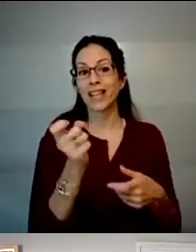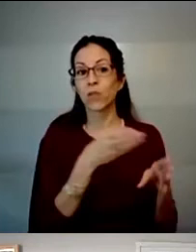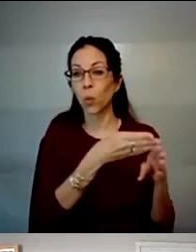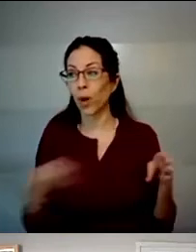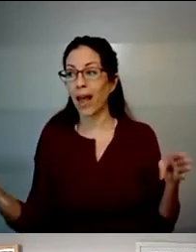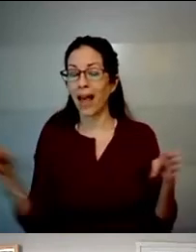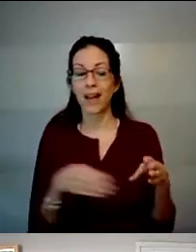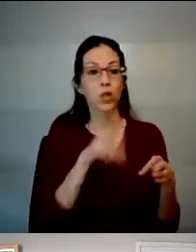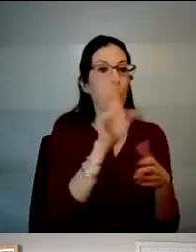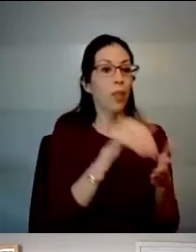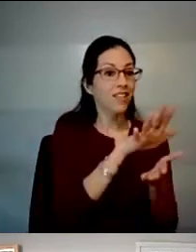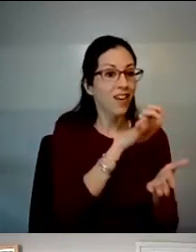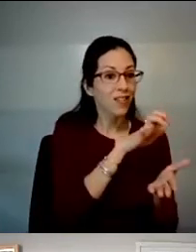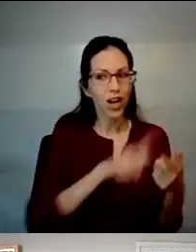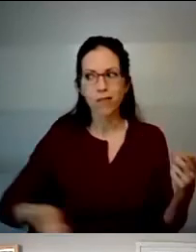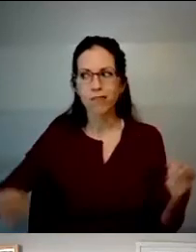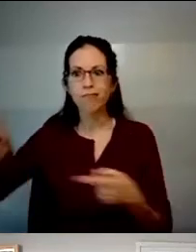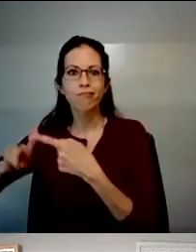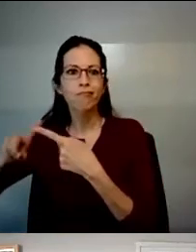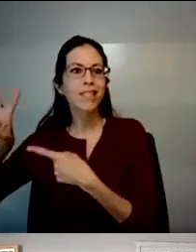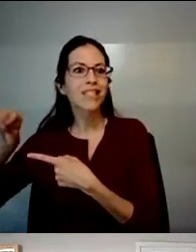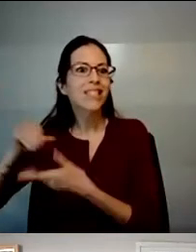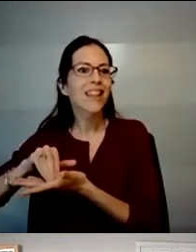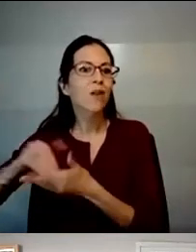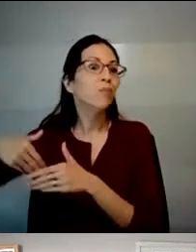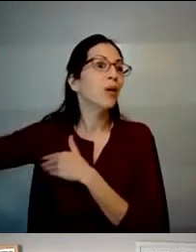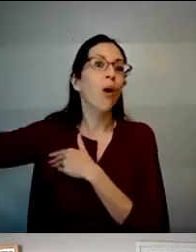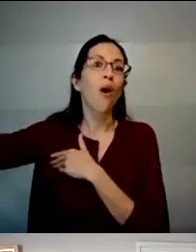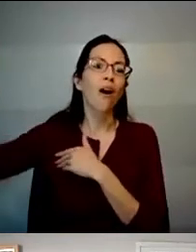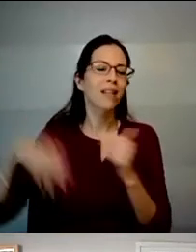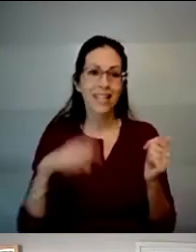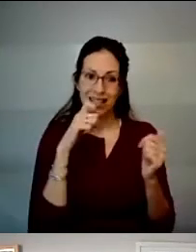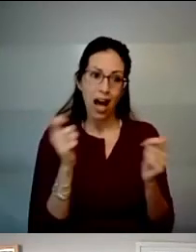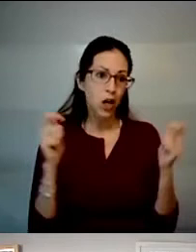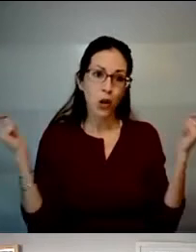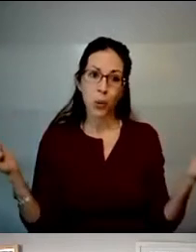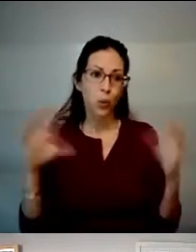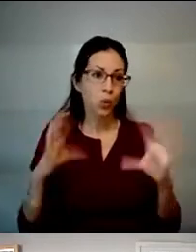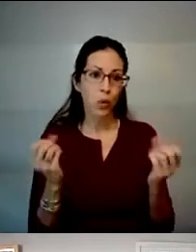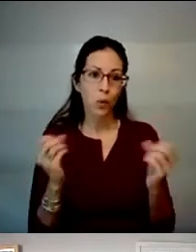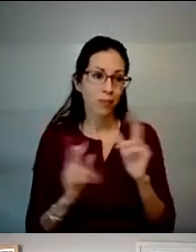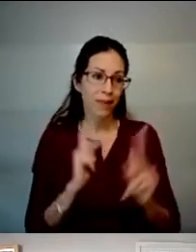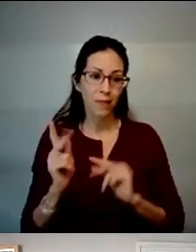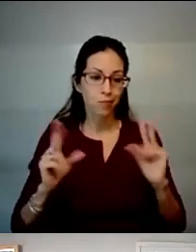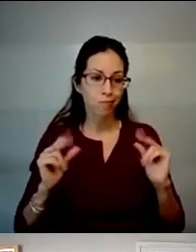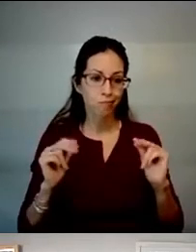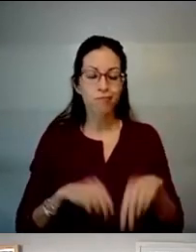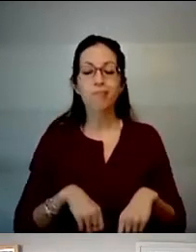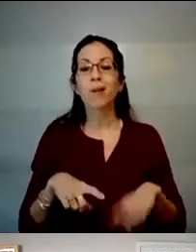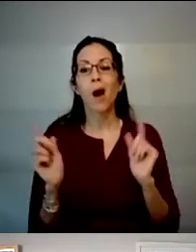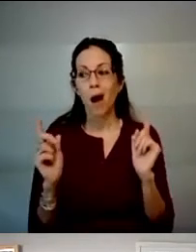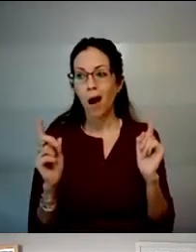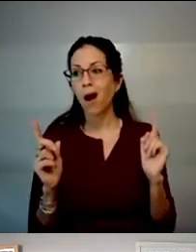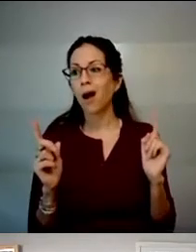to $60,000 and beyond. It's not a huge group of people, but it's